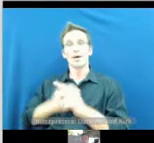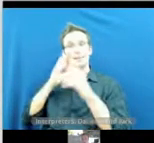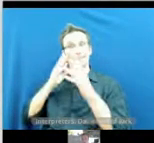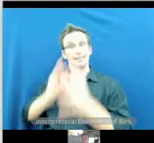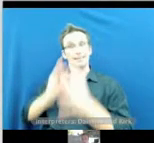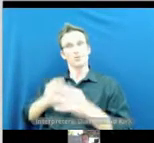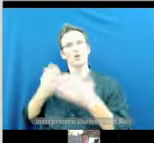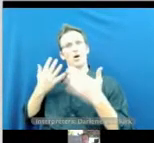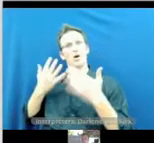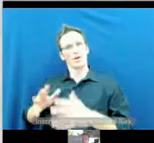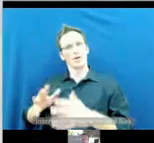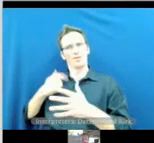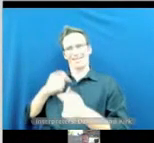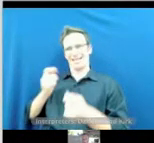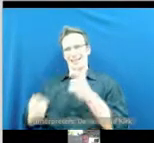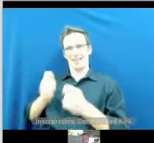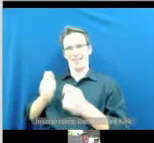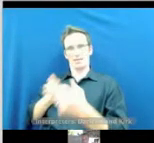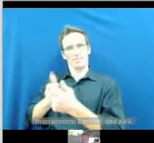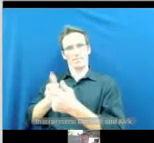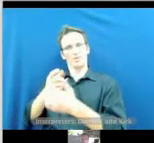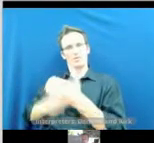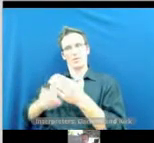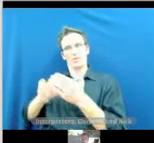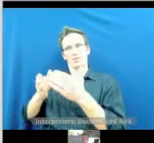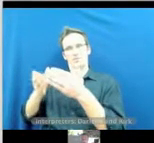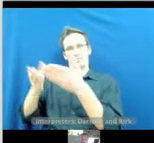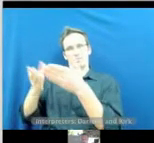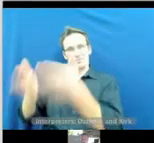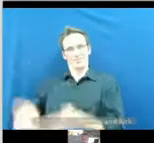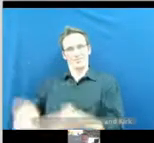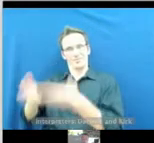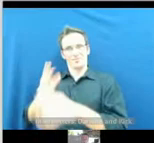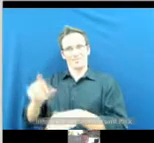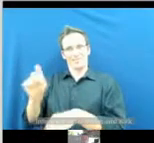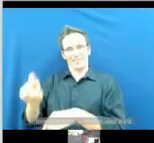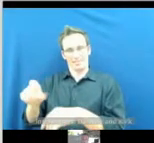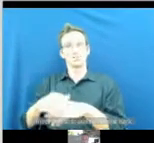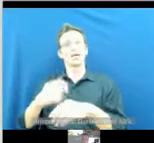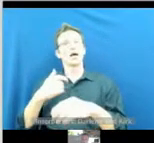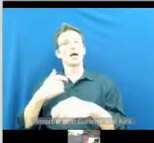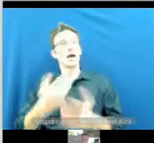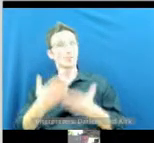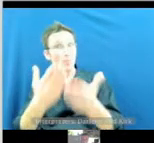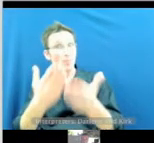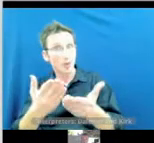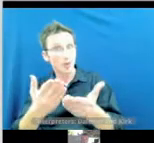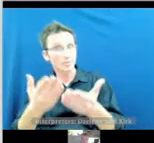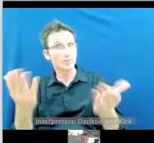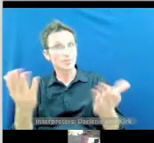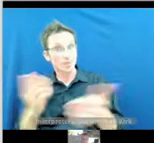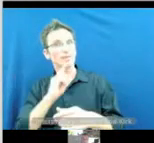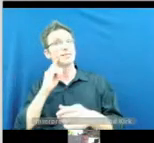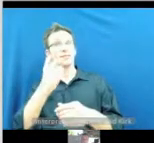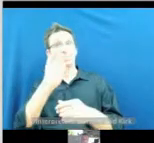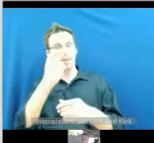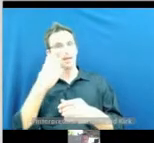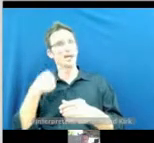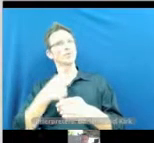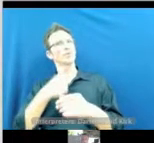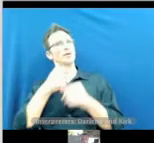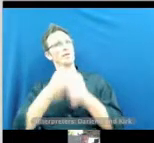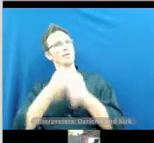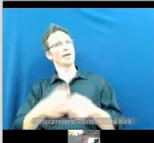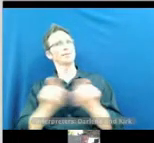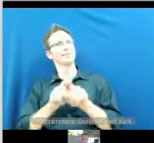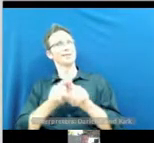individual. So what I would like to propose is that we think about deafblindness in the same regard. So you think about